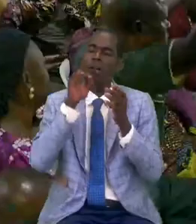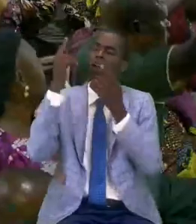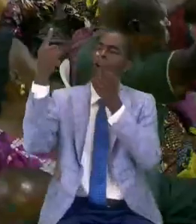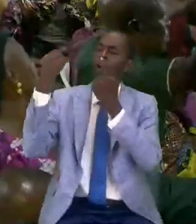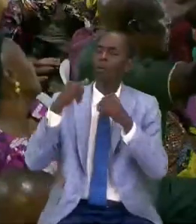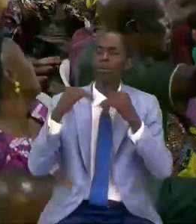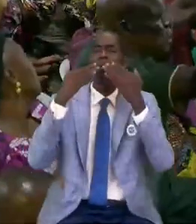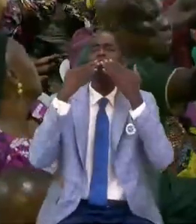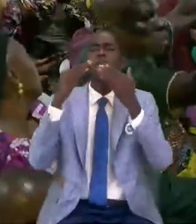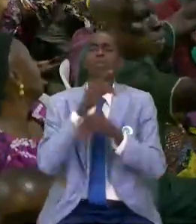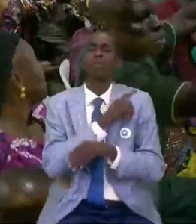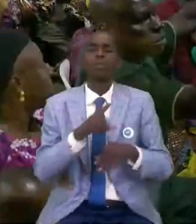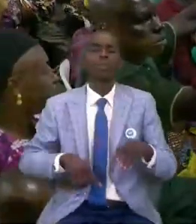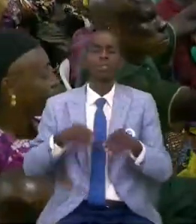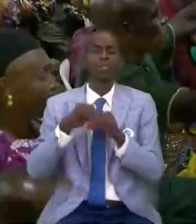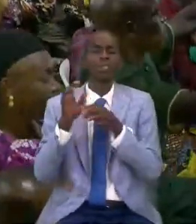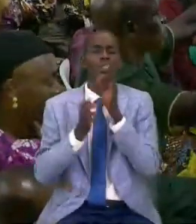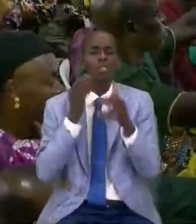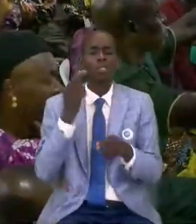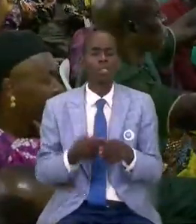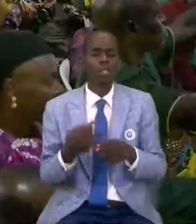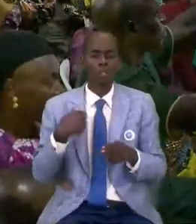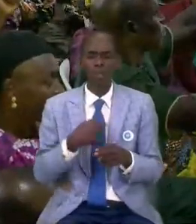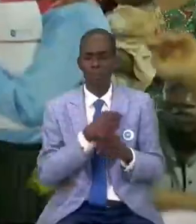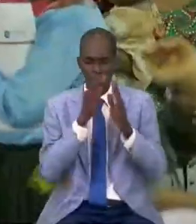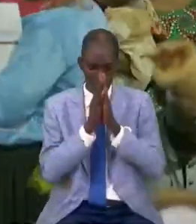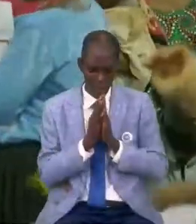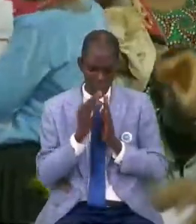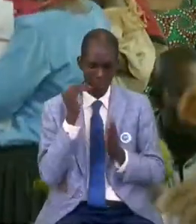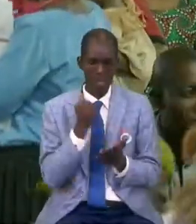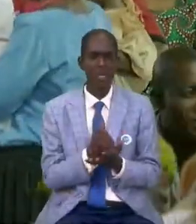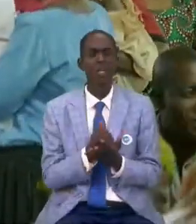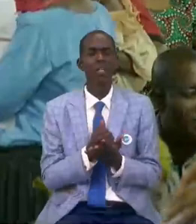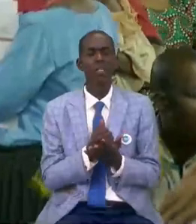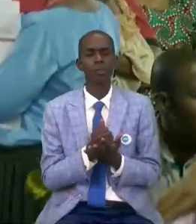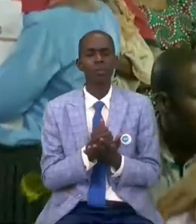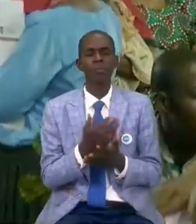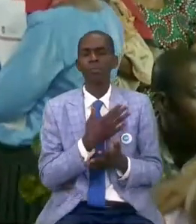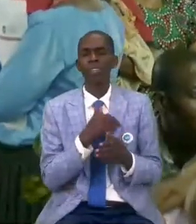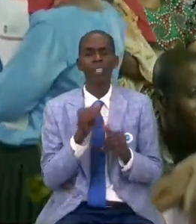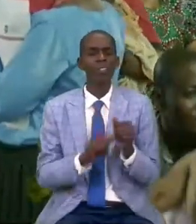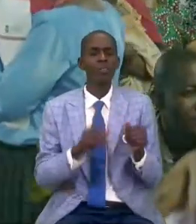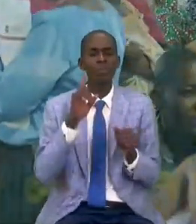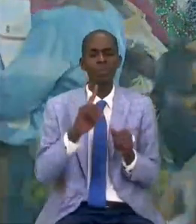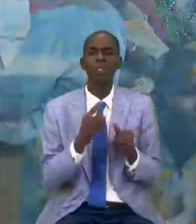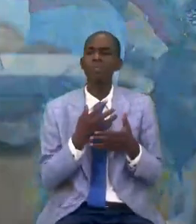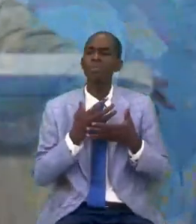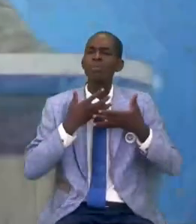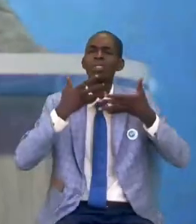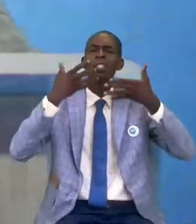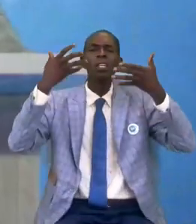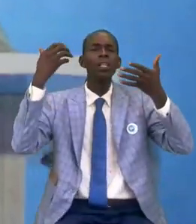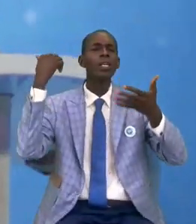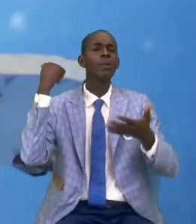pray. And everybody shout, amen. Please remain standing. Our counselors